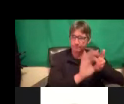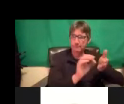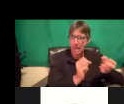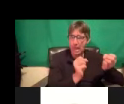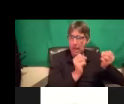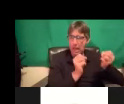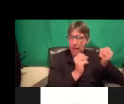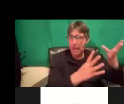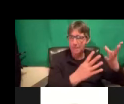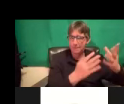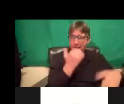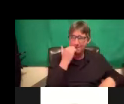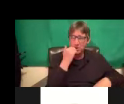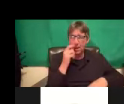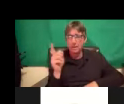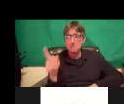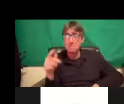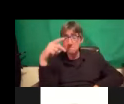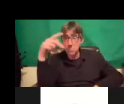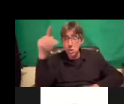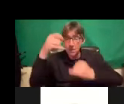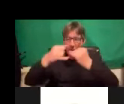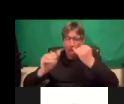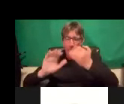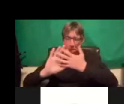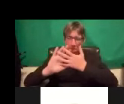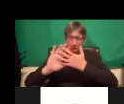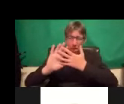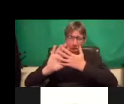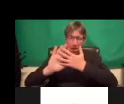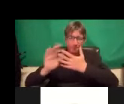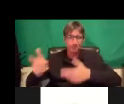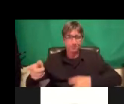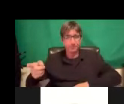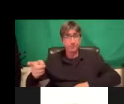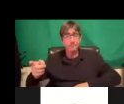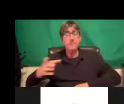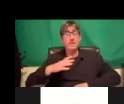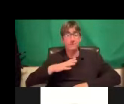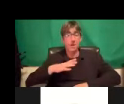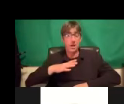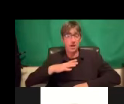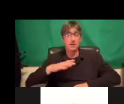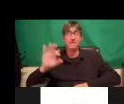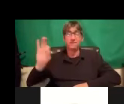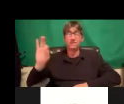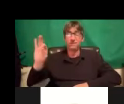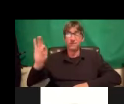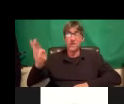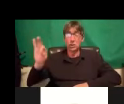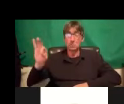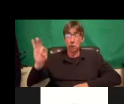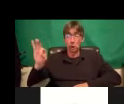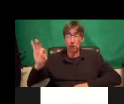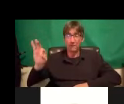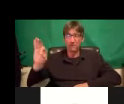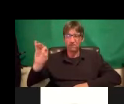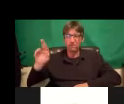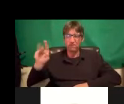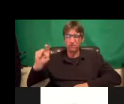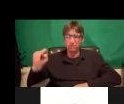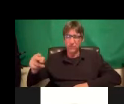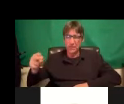my main point is about the shuttle system that is replacing Fitchburg line. I